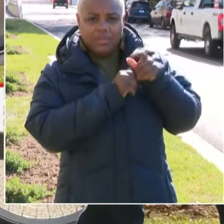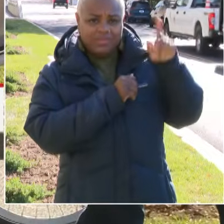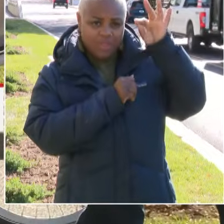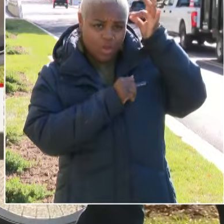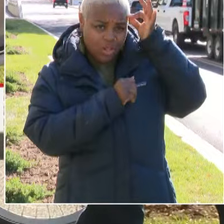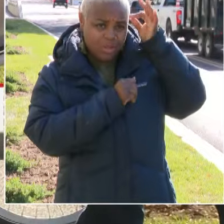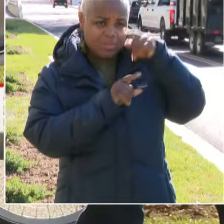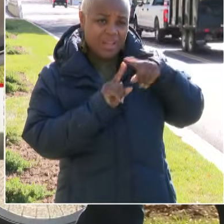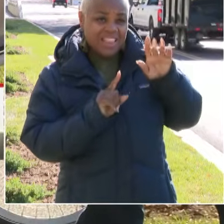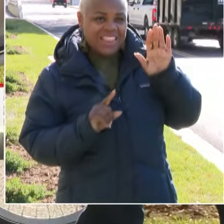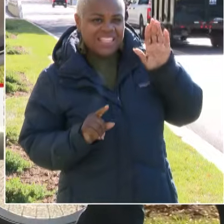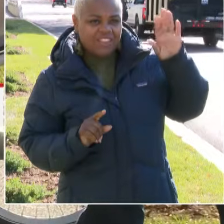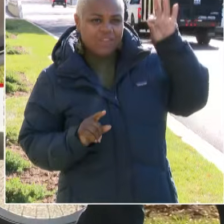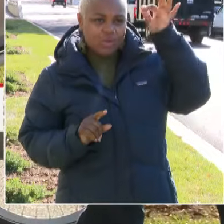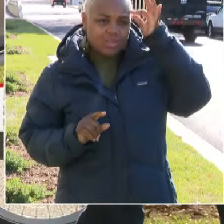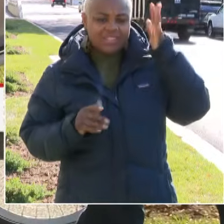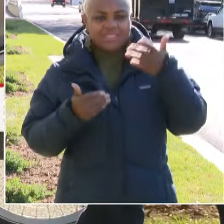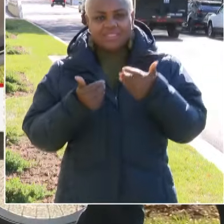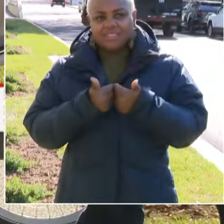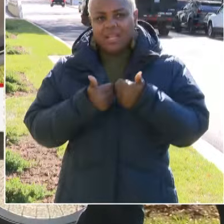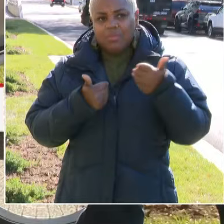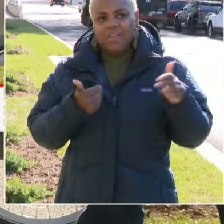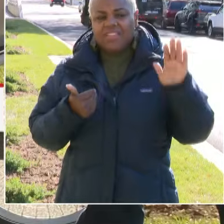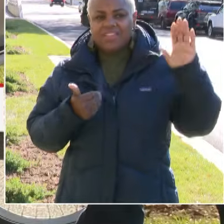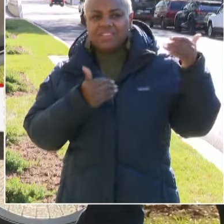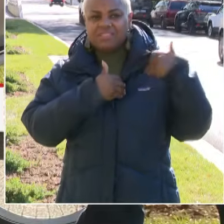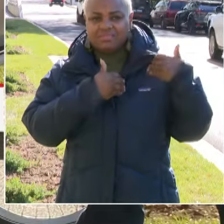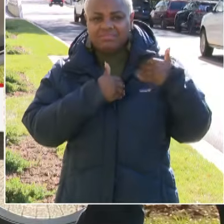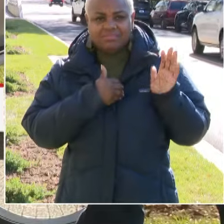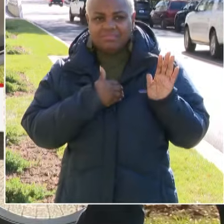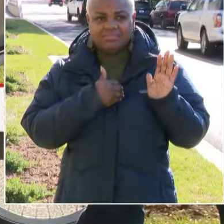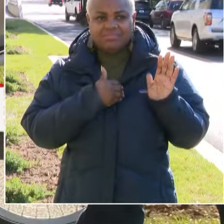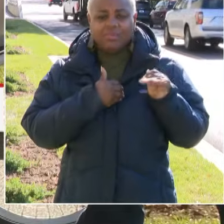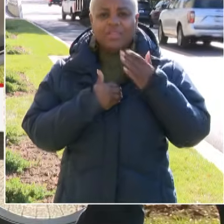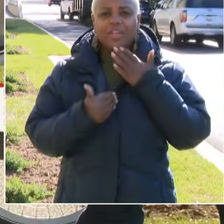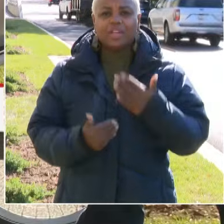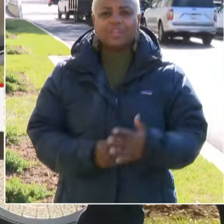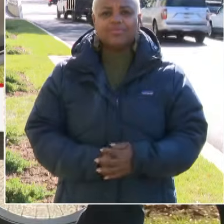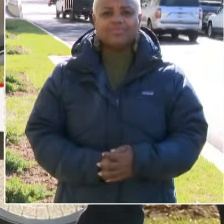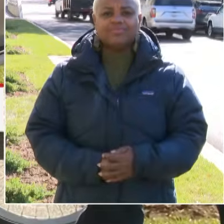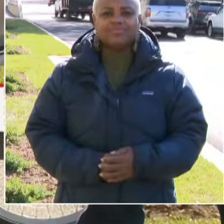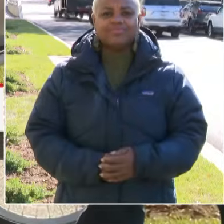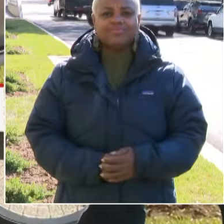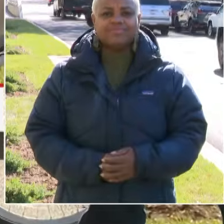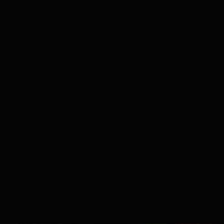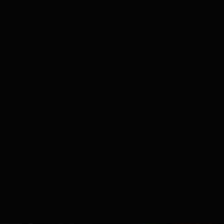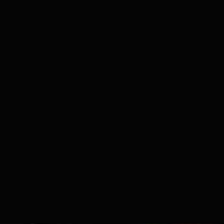separate them as soon as possible. Okay, thank you, everybody.